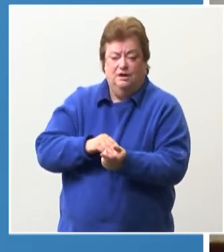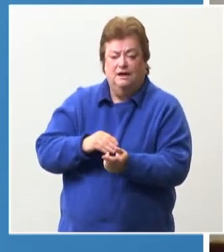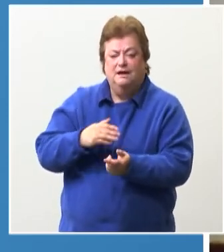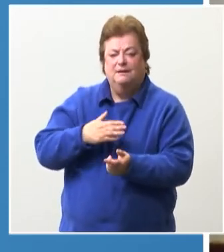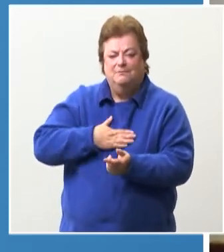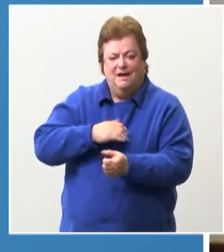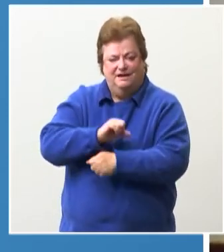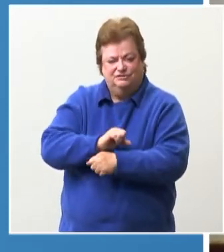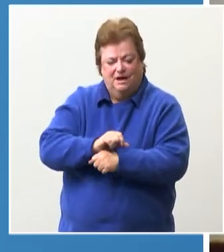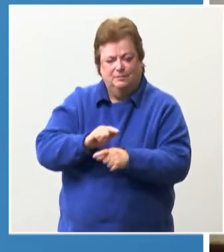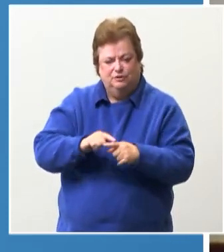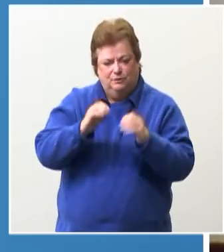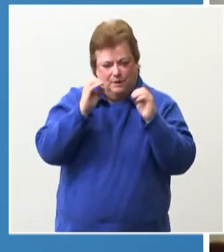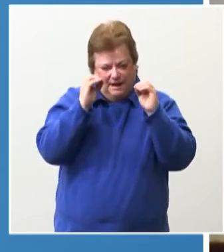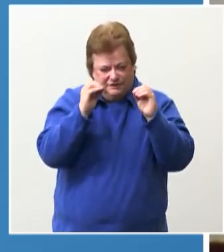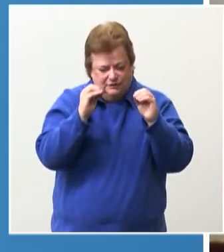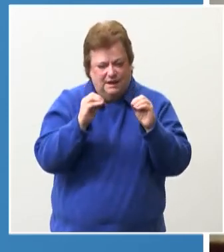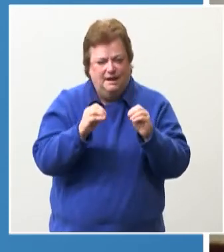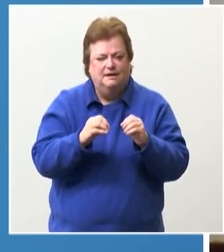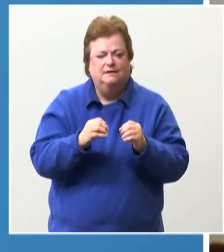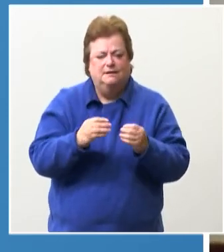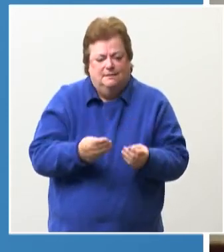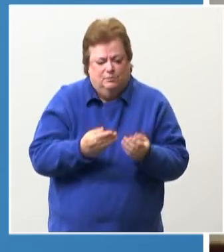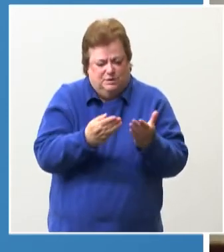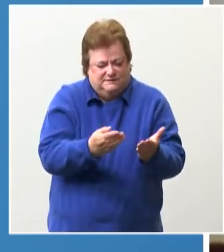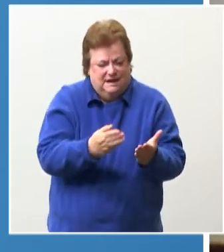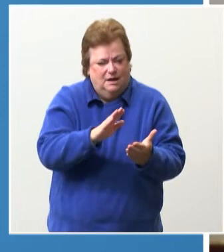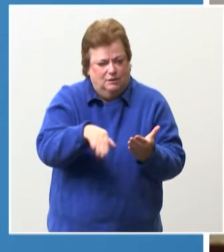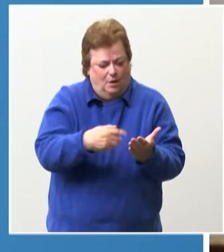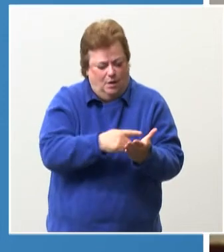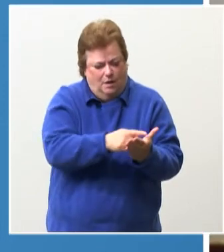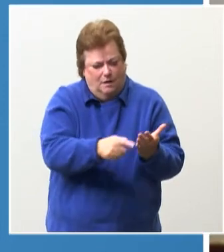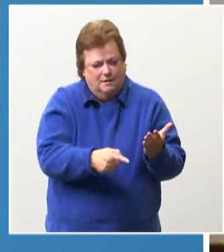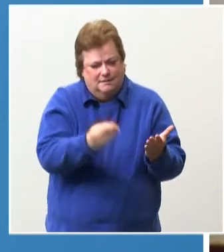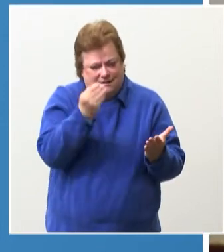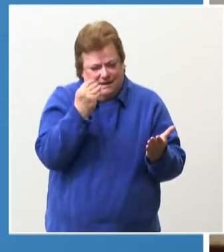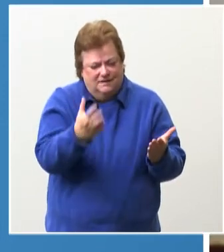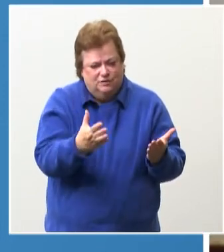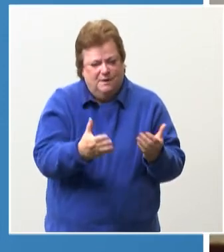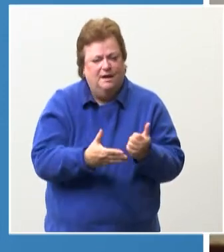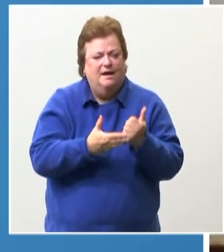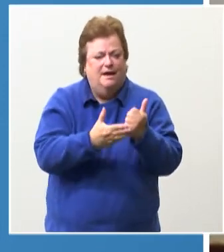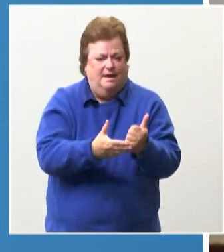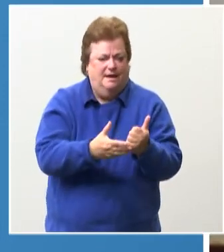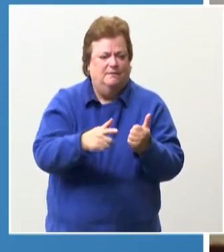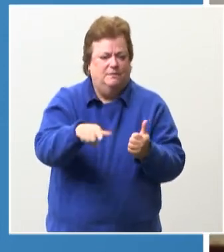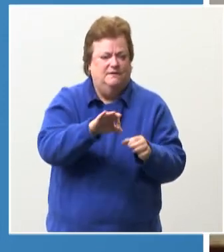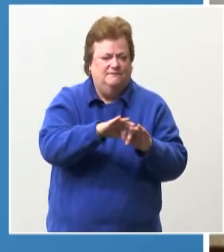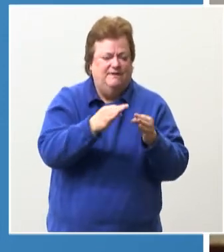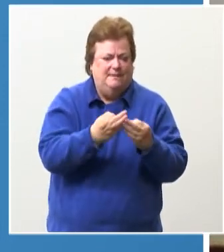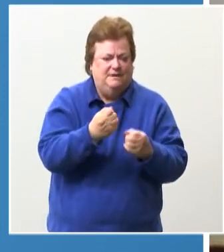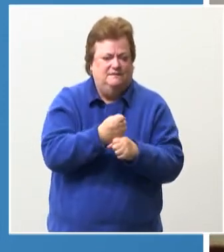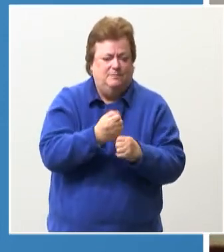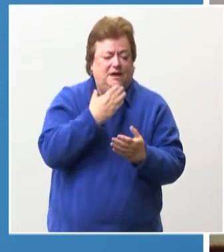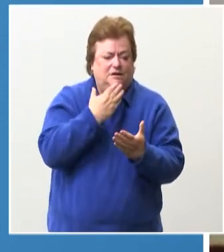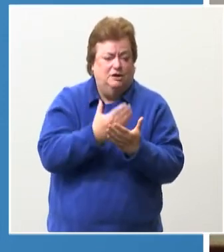educate and present the data and help our families and our patients make a well-informed decision.